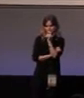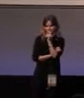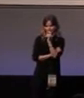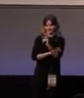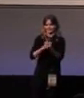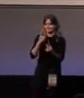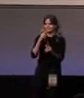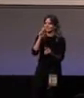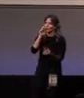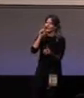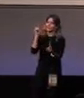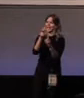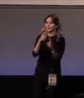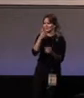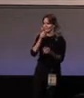ja